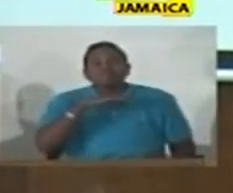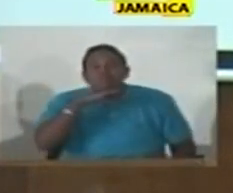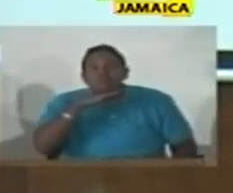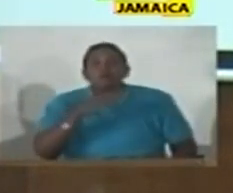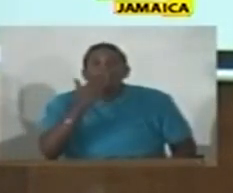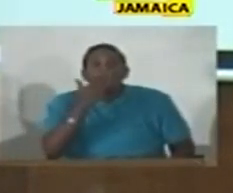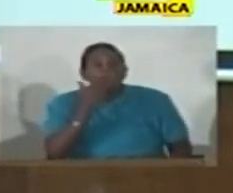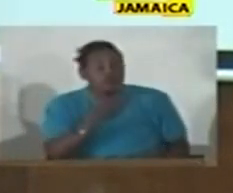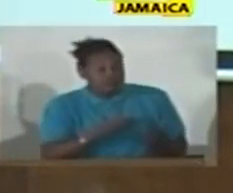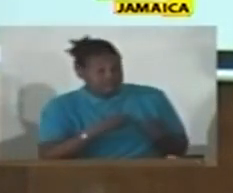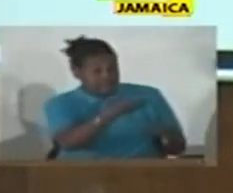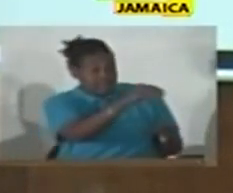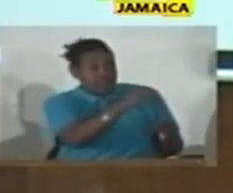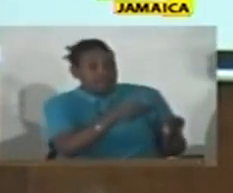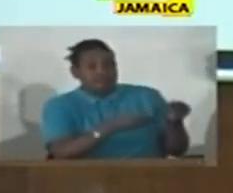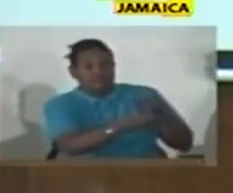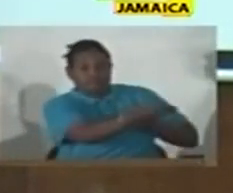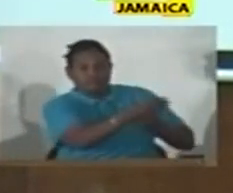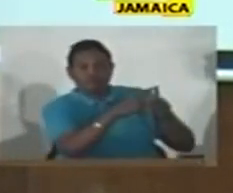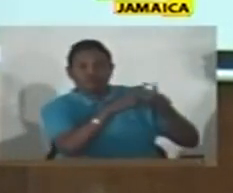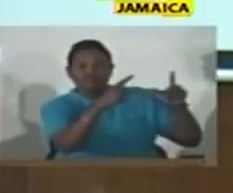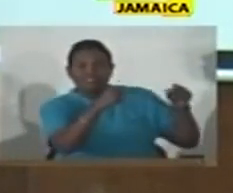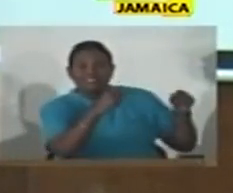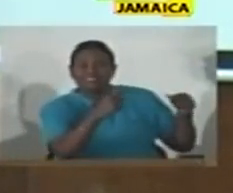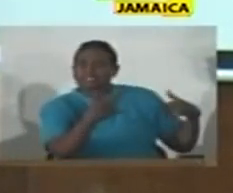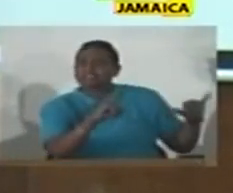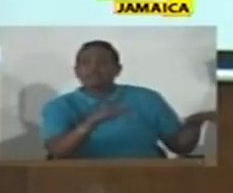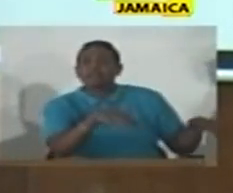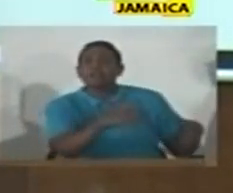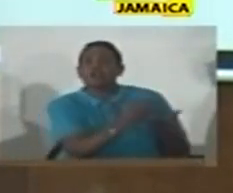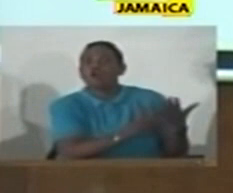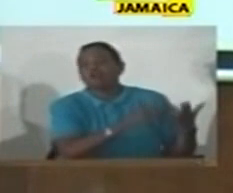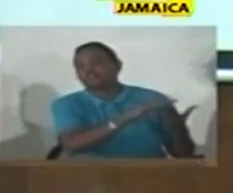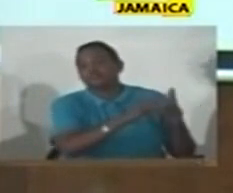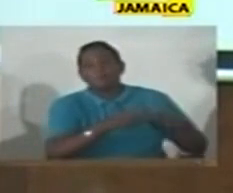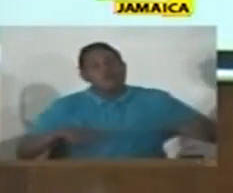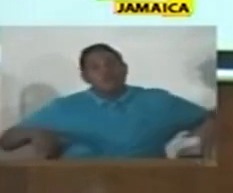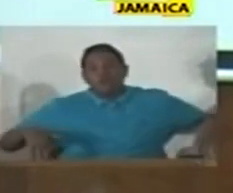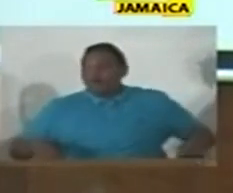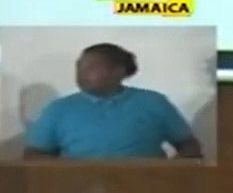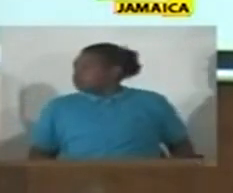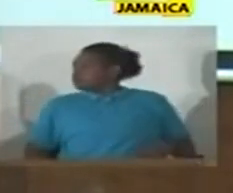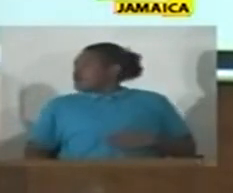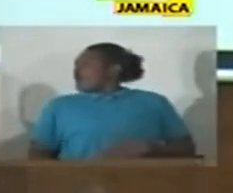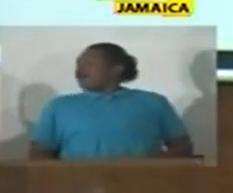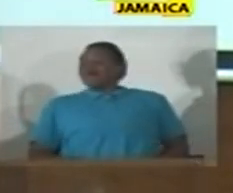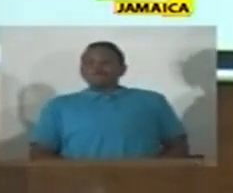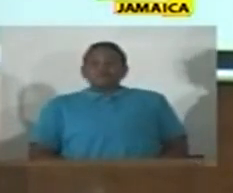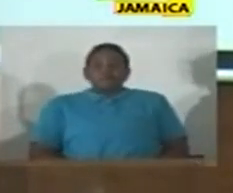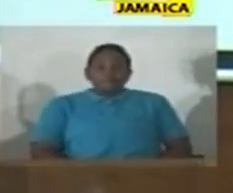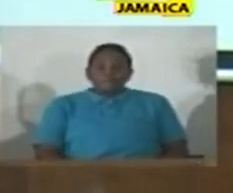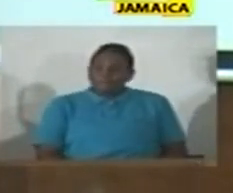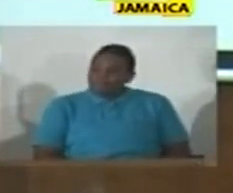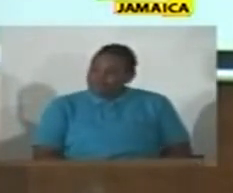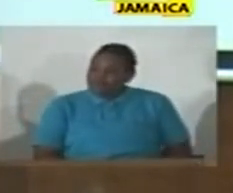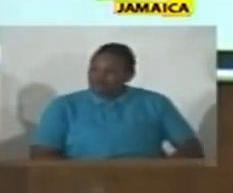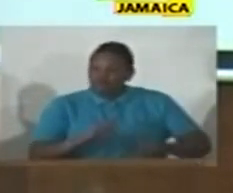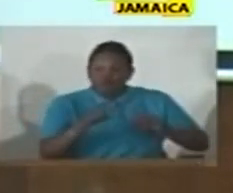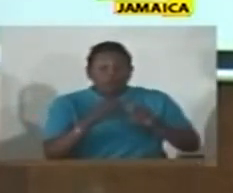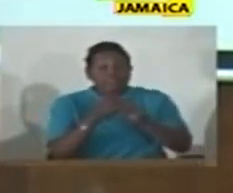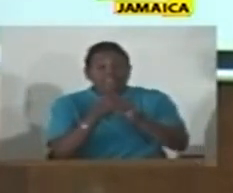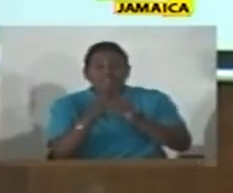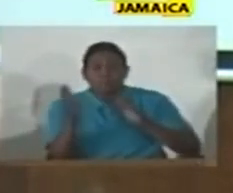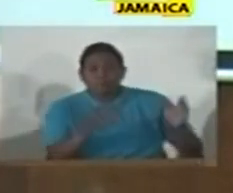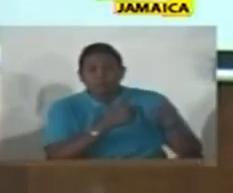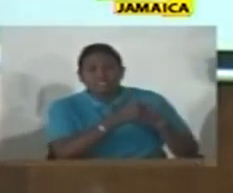a receipt and still they have not collected the money. When an invoice is prepared, the farmer will